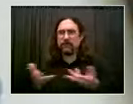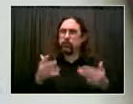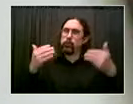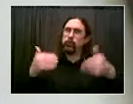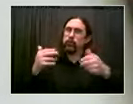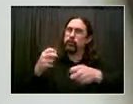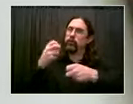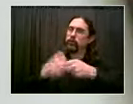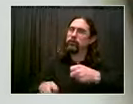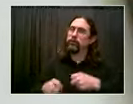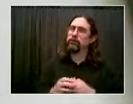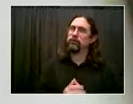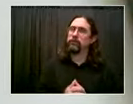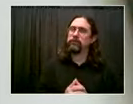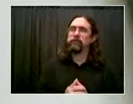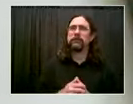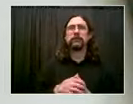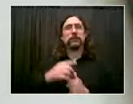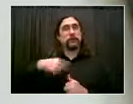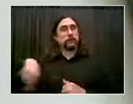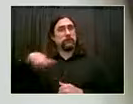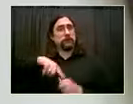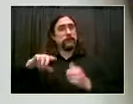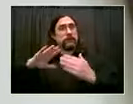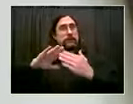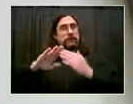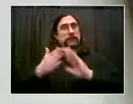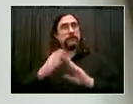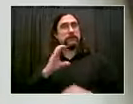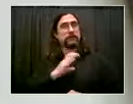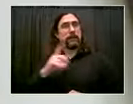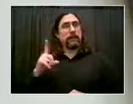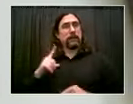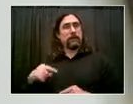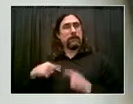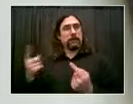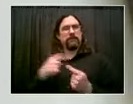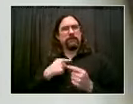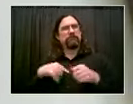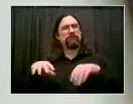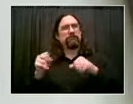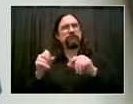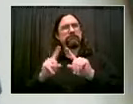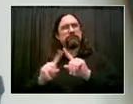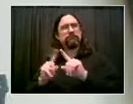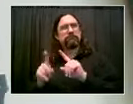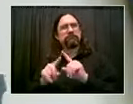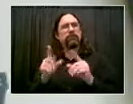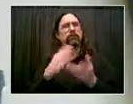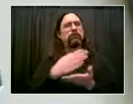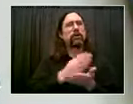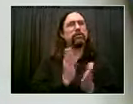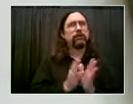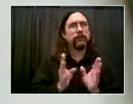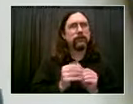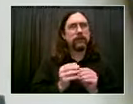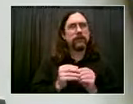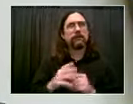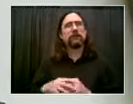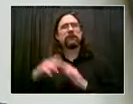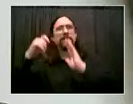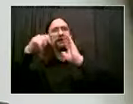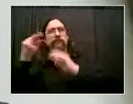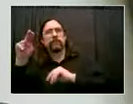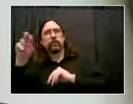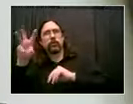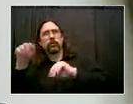you know, having to do the laundry, cook, food, sick days. I don't know how many COVID tests